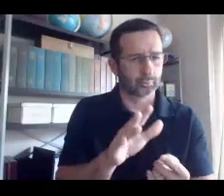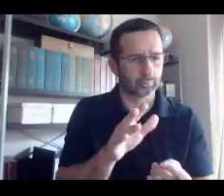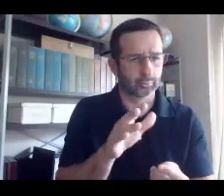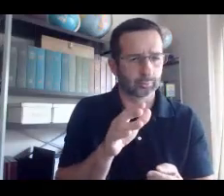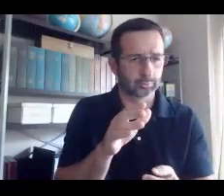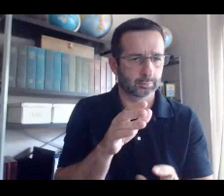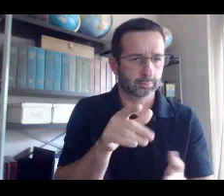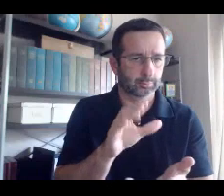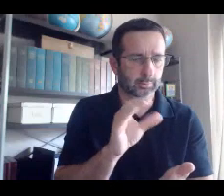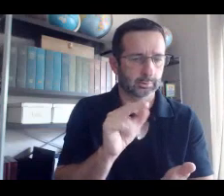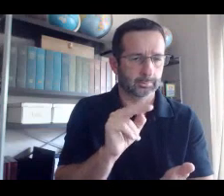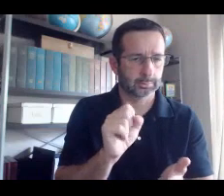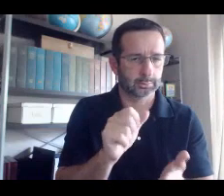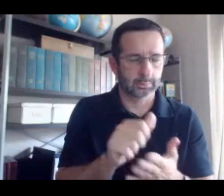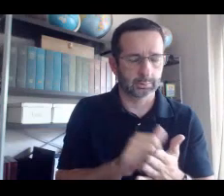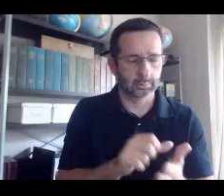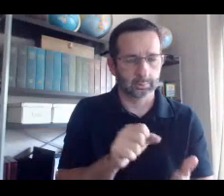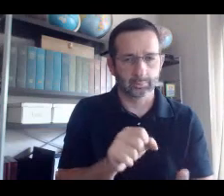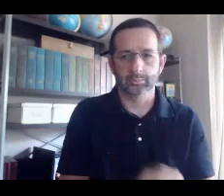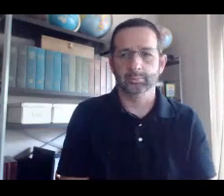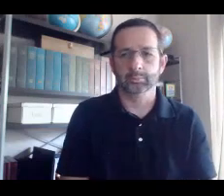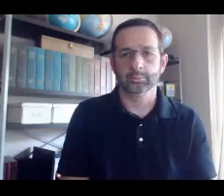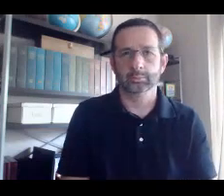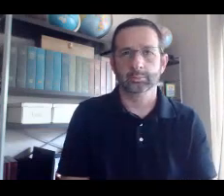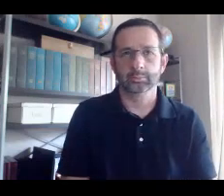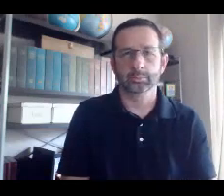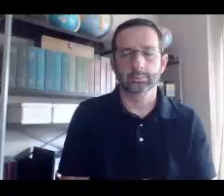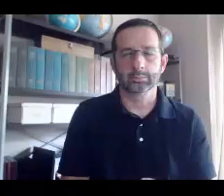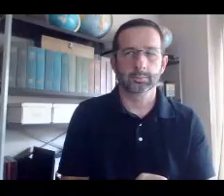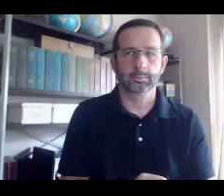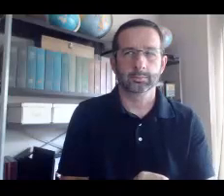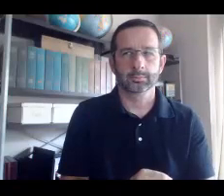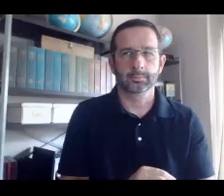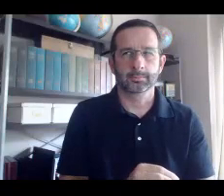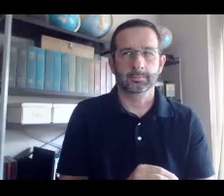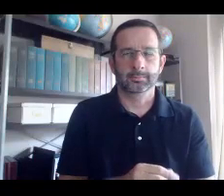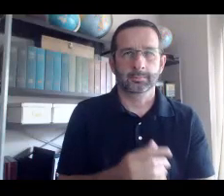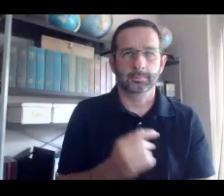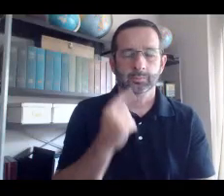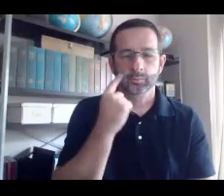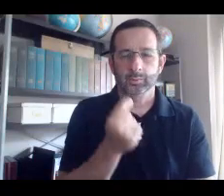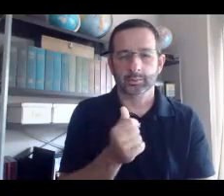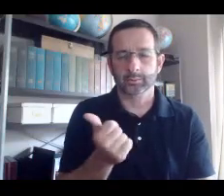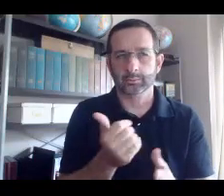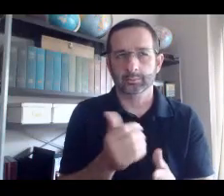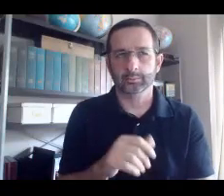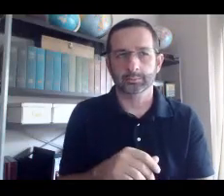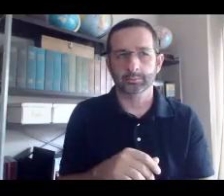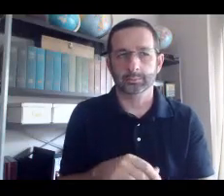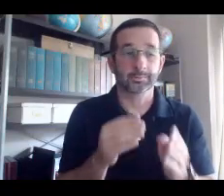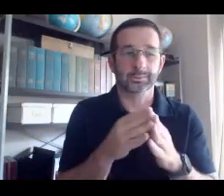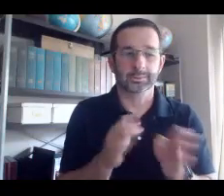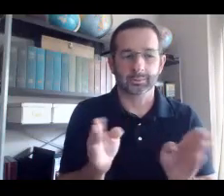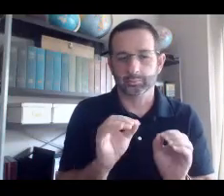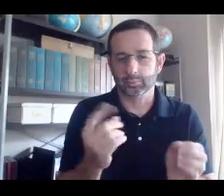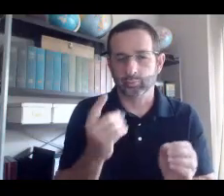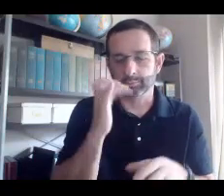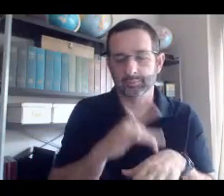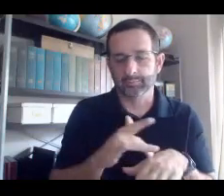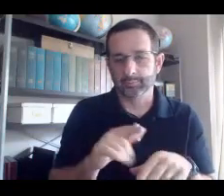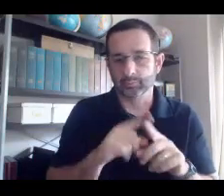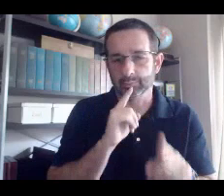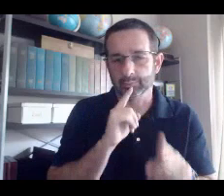upload documents to your participant portal if we are in a government shutdown. I'm trying to